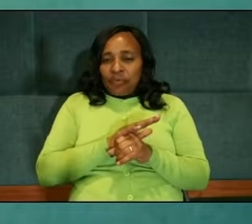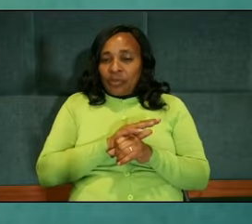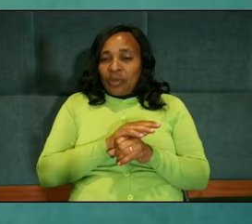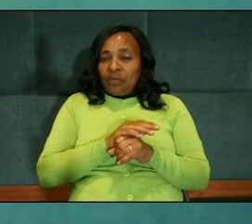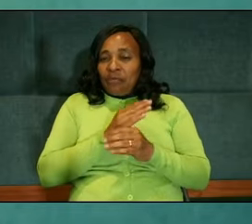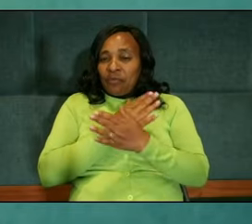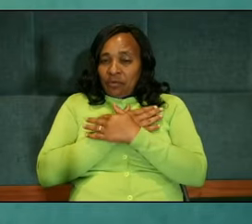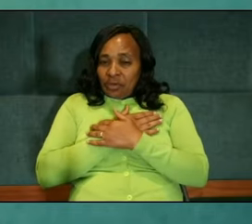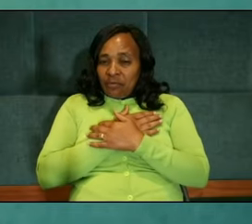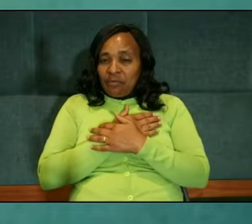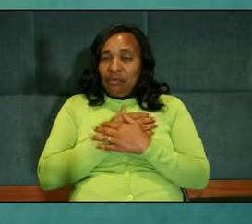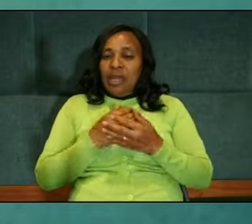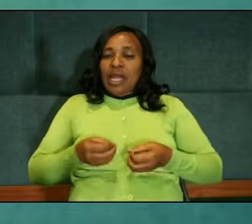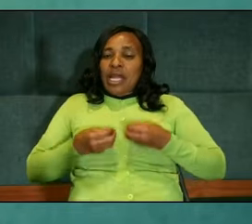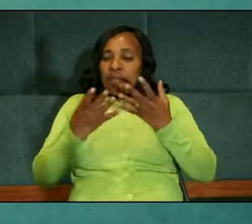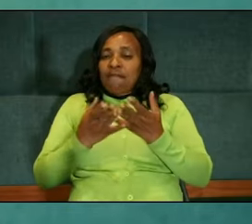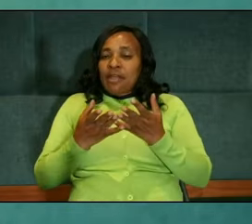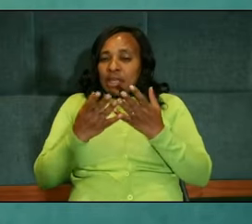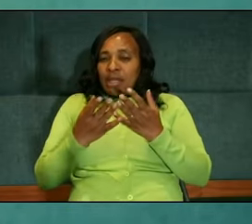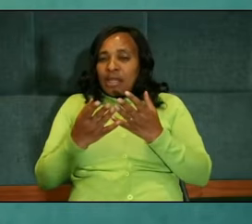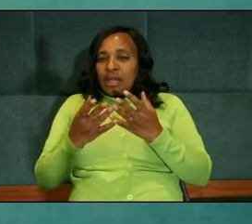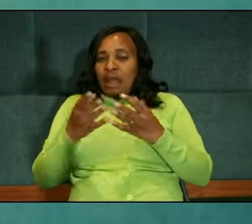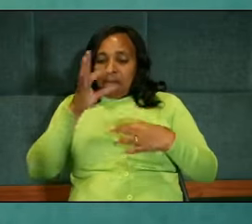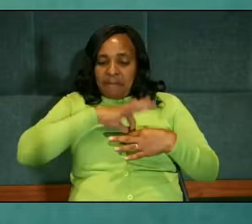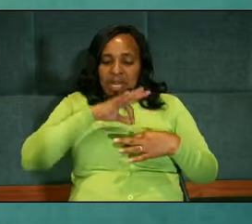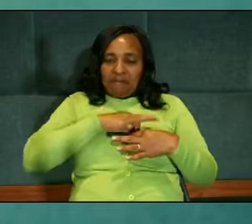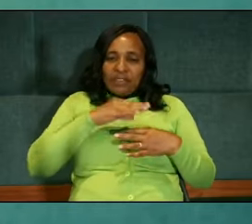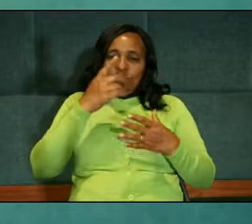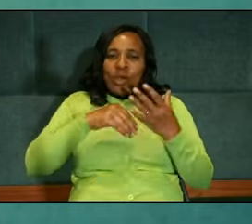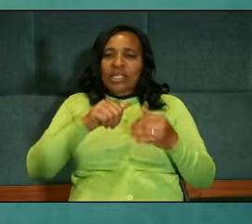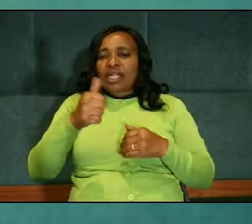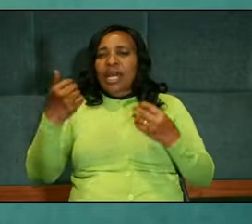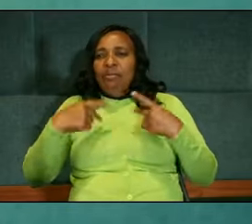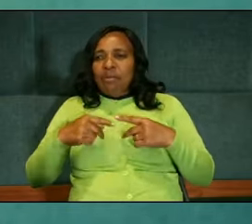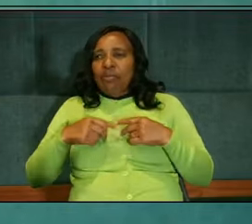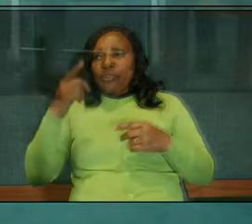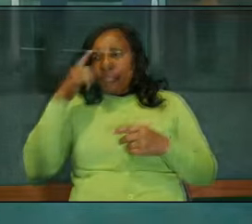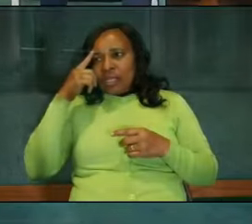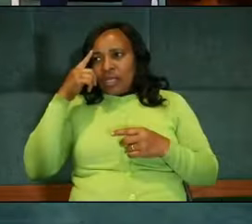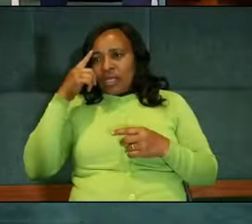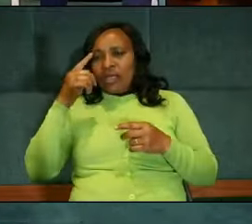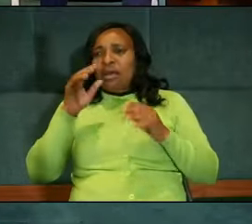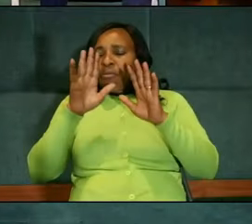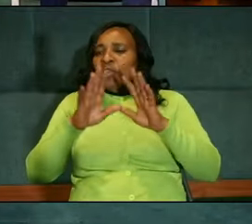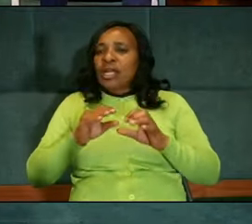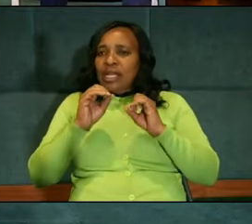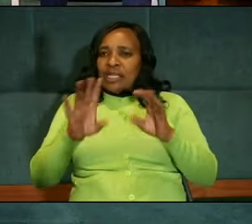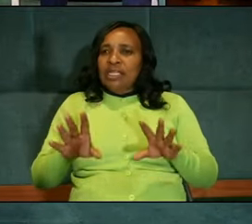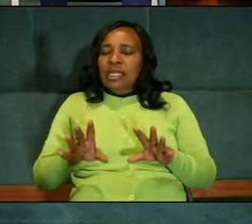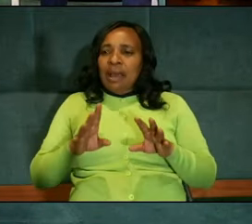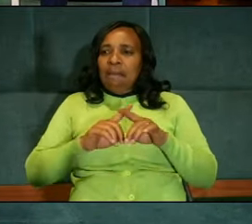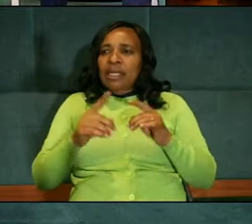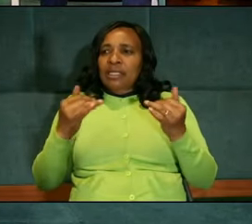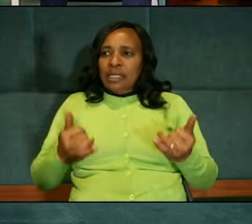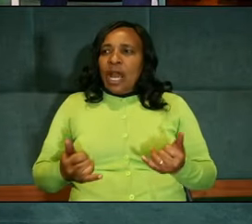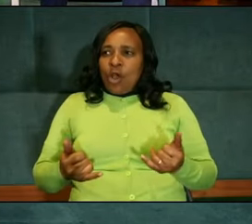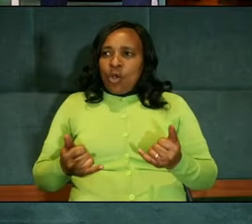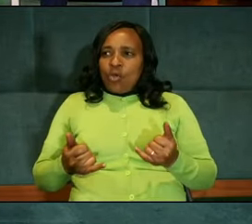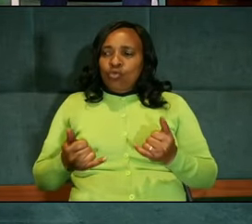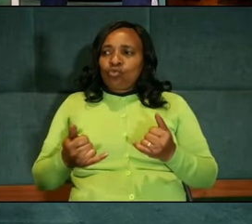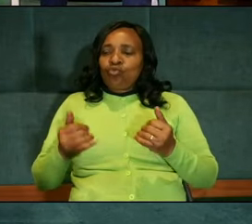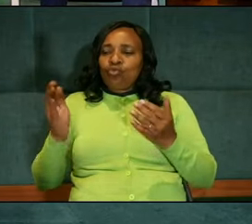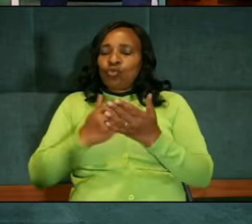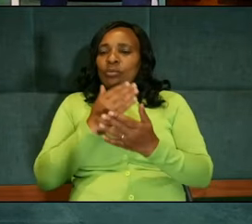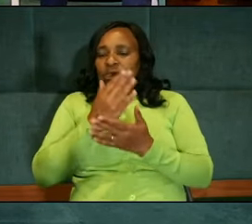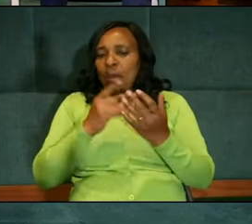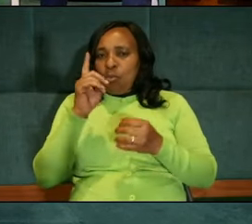fruit, what other people think about it doesn't matter. As long as it's not destroying somebody